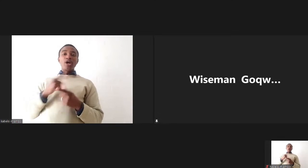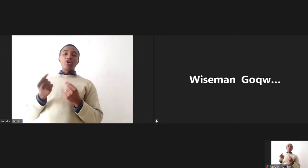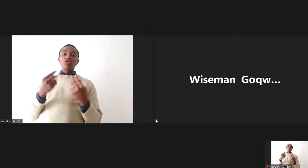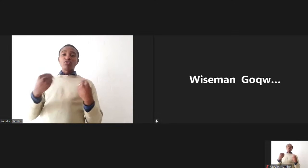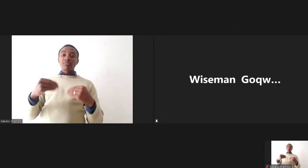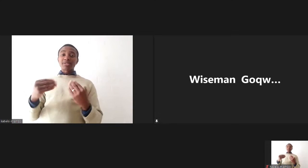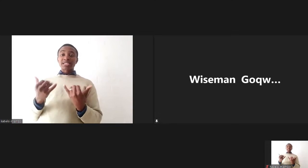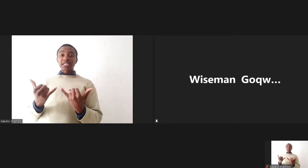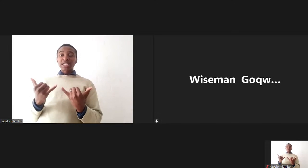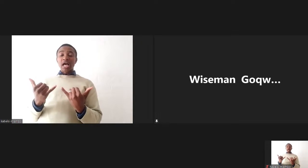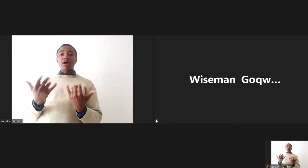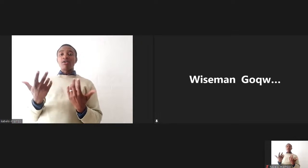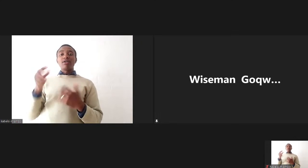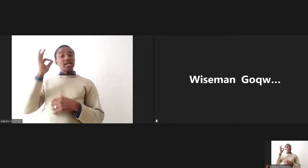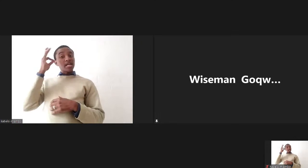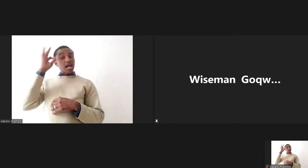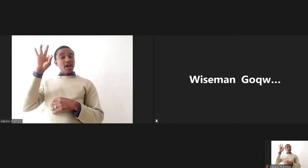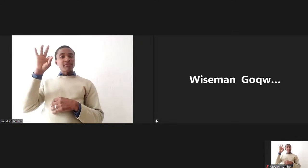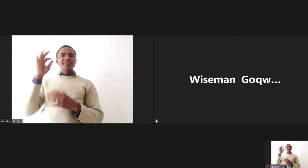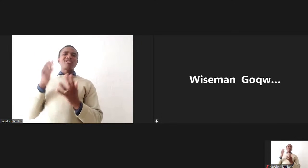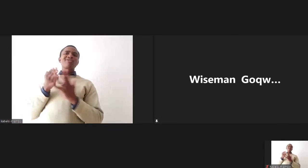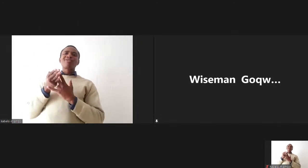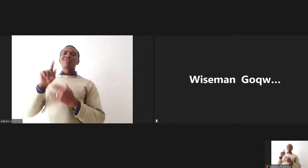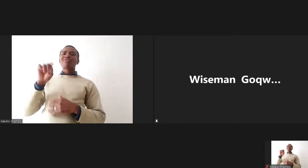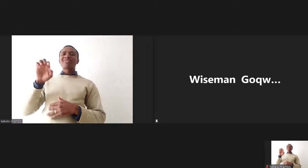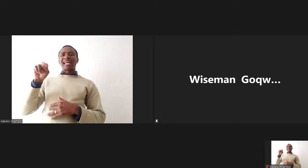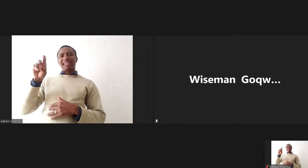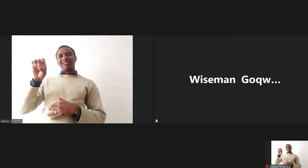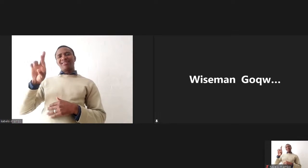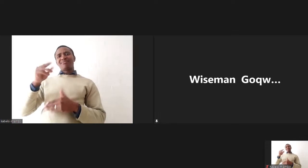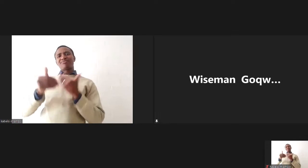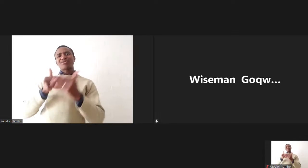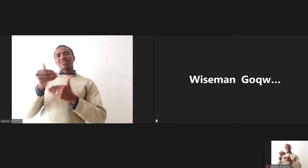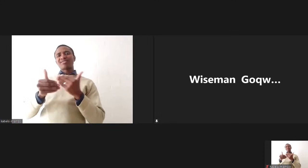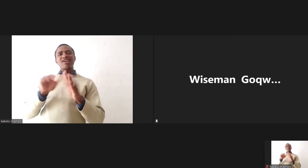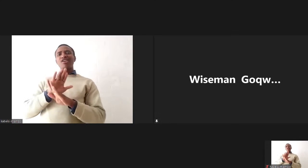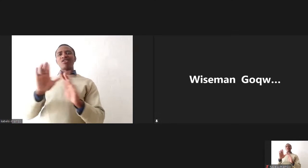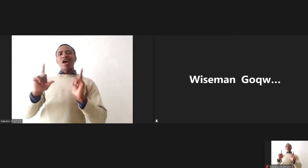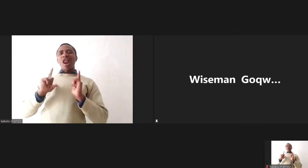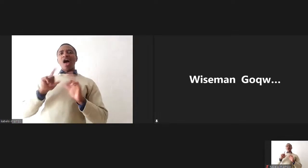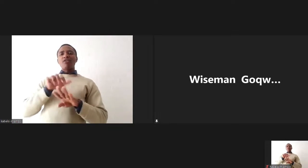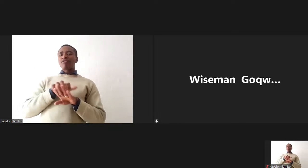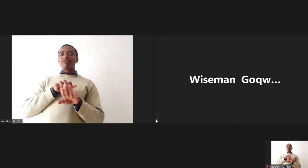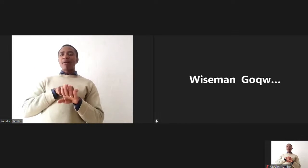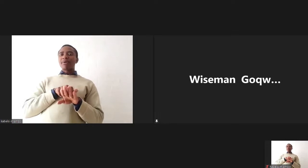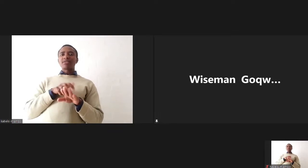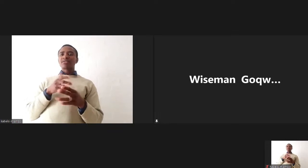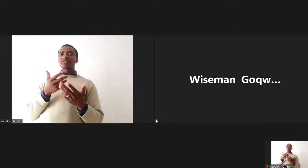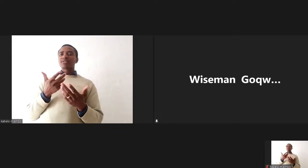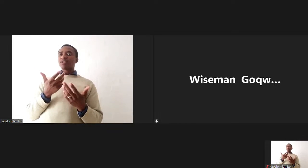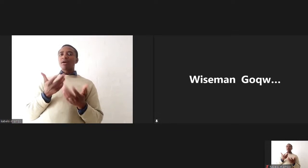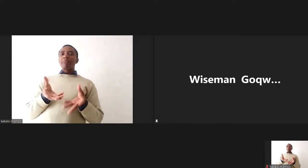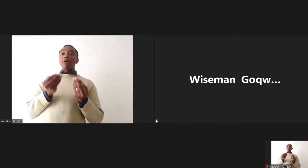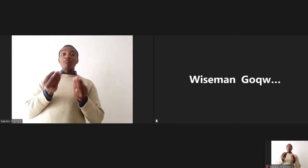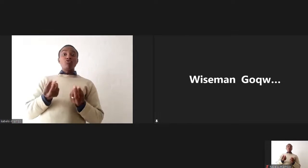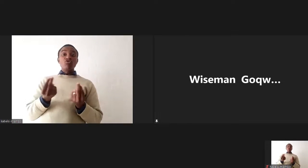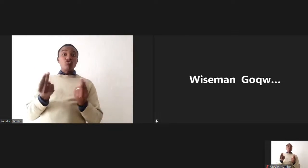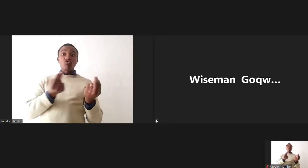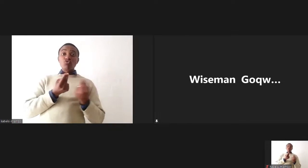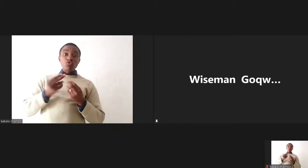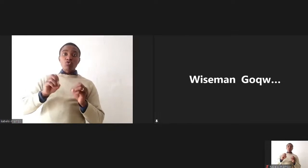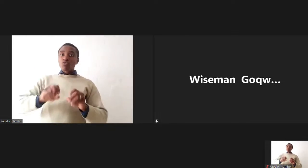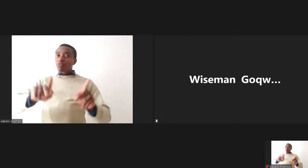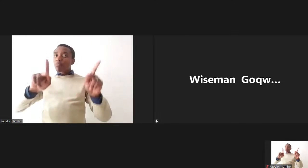the state is through the tendering process, which actually doesn't allow farmers to take emerging opportunities that are coming